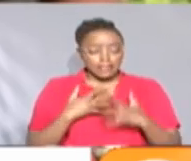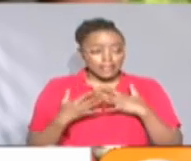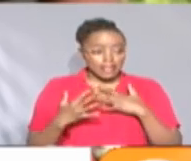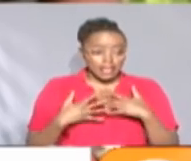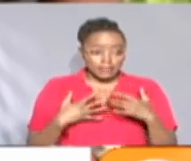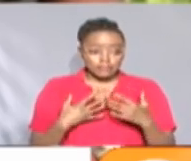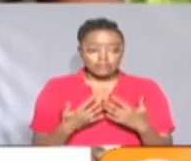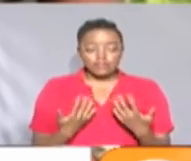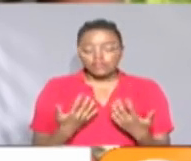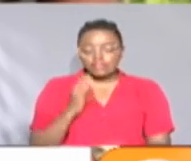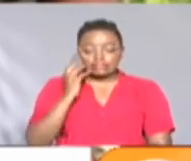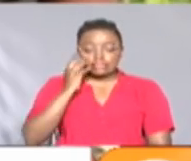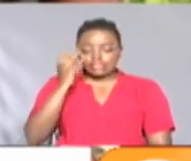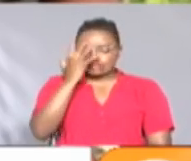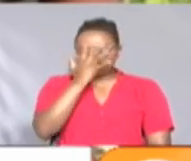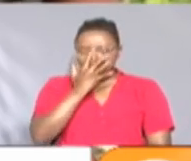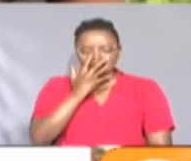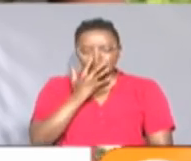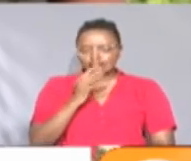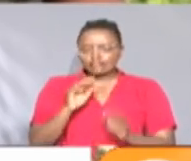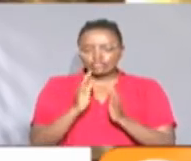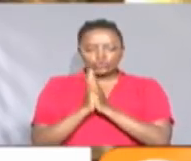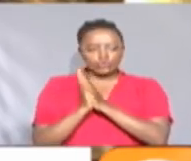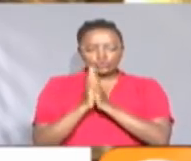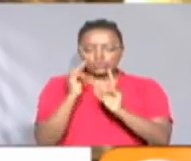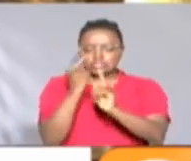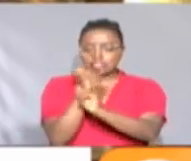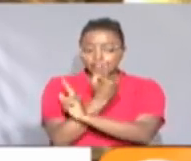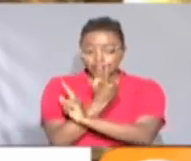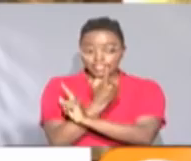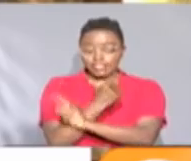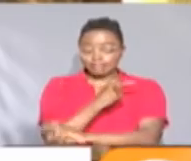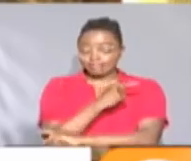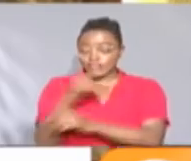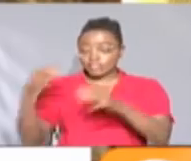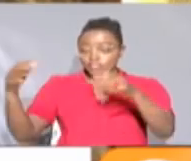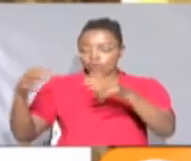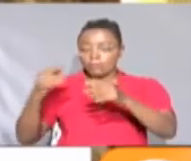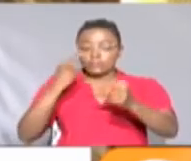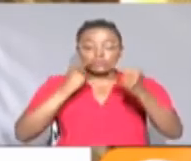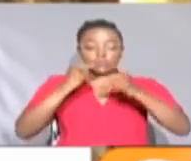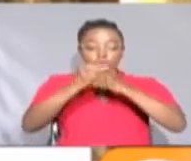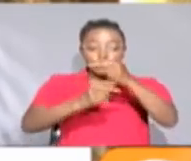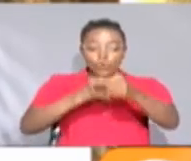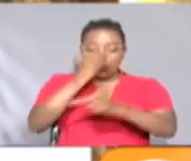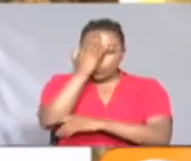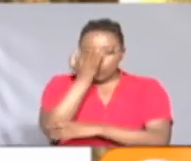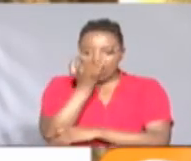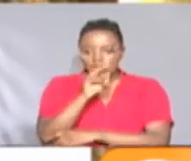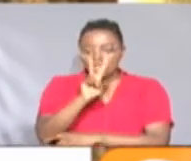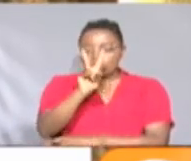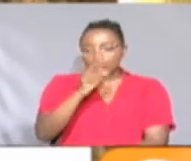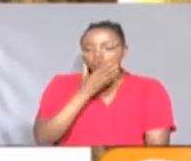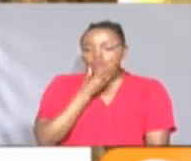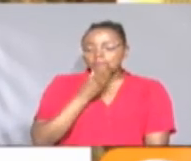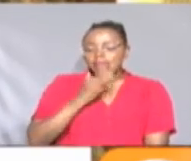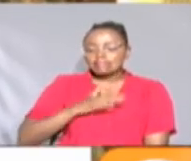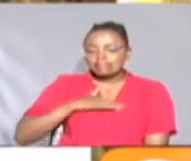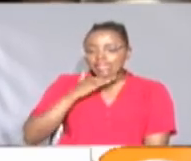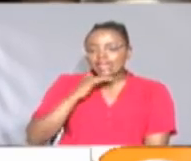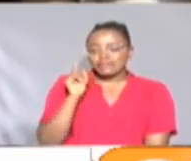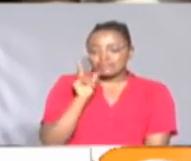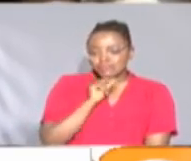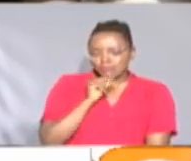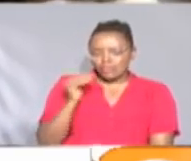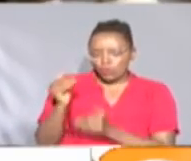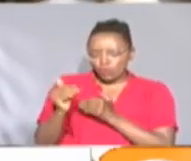tears on their faces tell a different story. This is a community in mourning, having lost two sons who until their demise were close